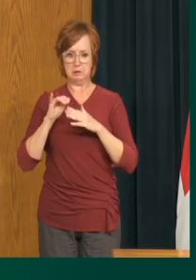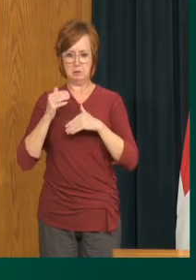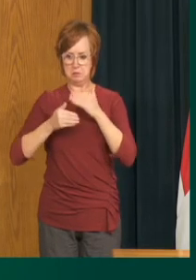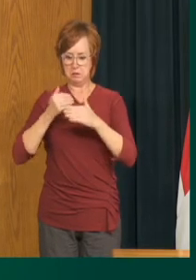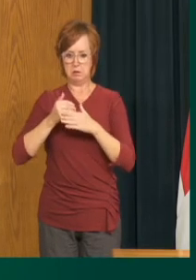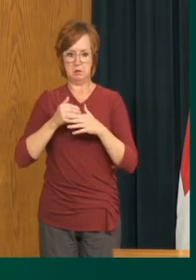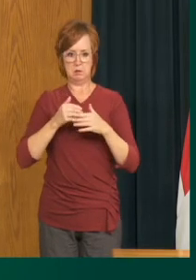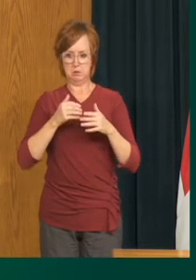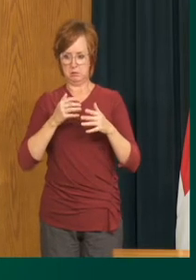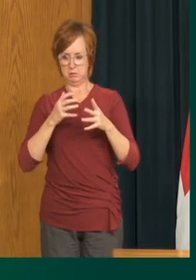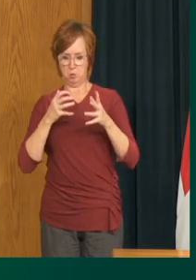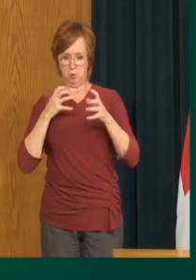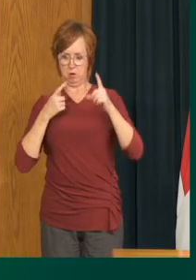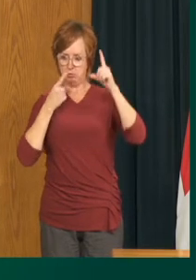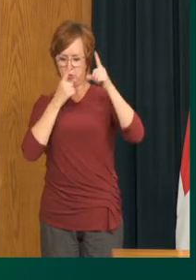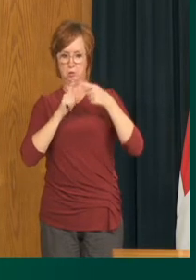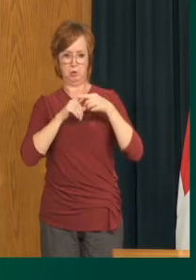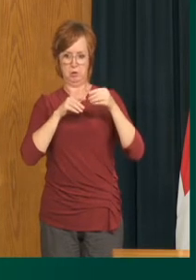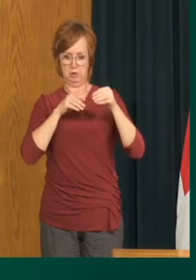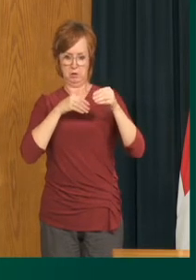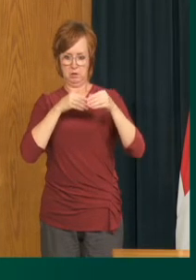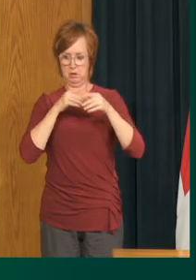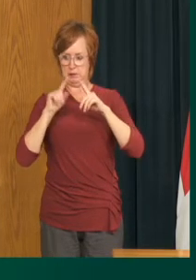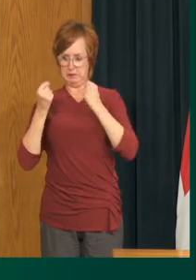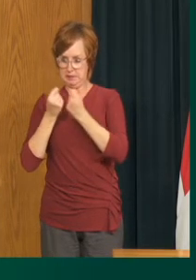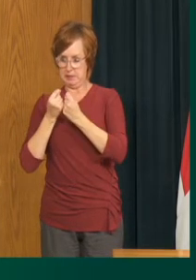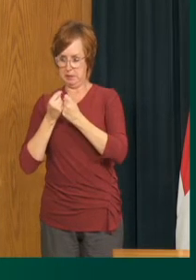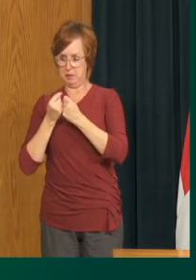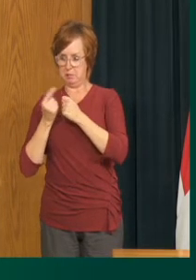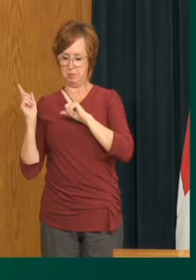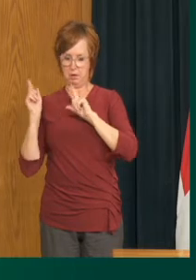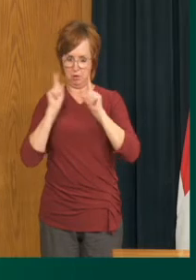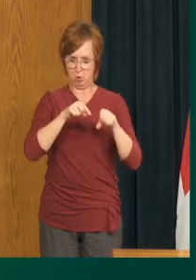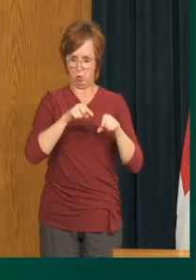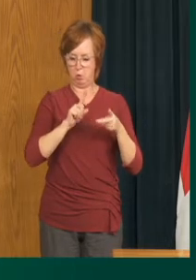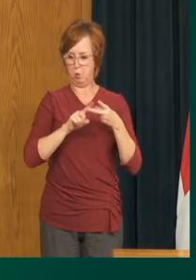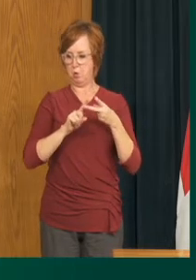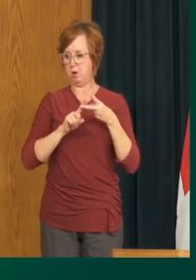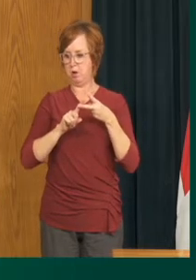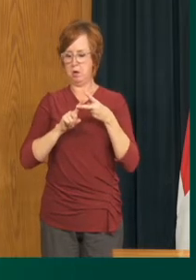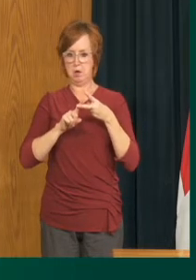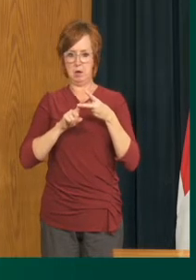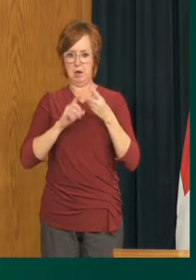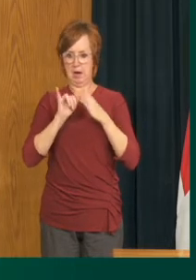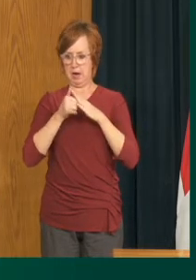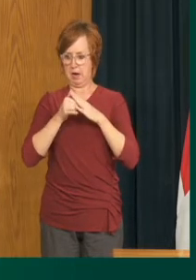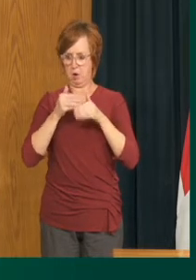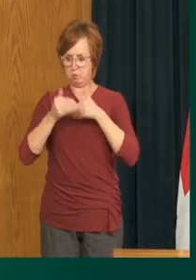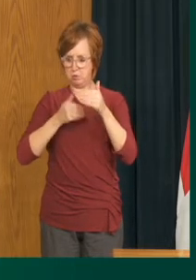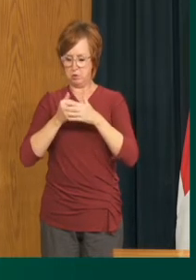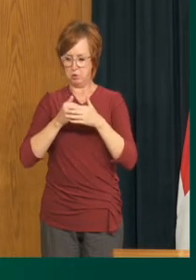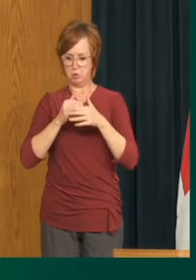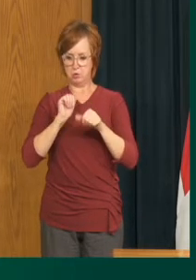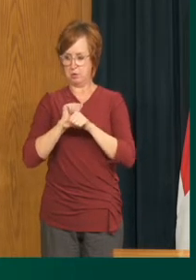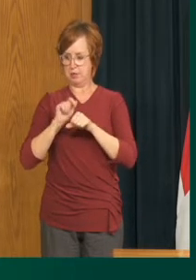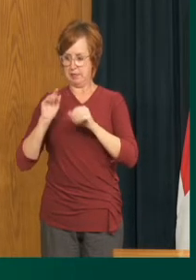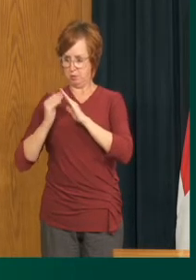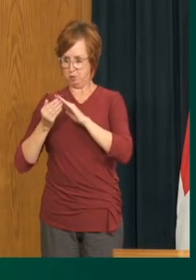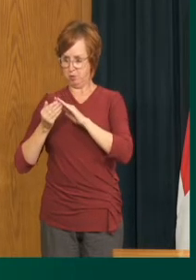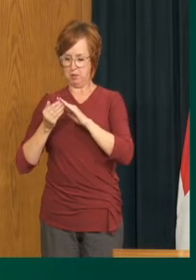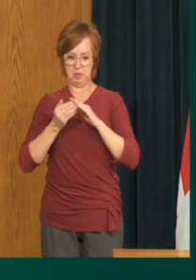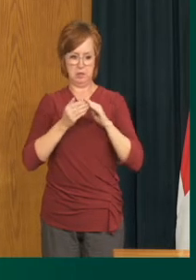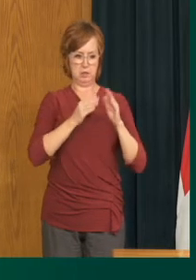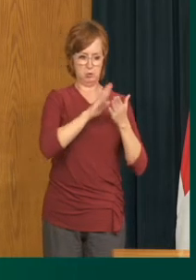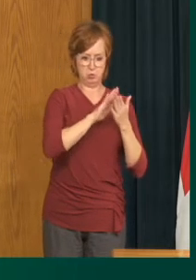there's flexibility in terms of how testing teams can be deployed and assist in assessing if there's an issue either in a community or in a school